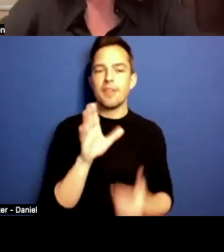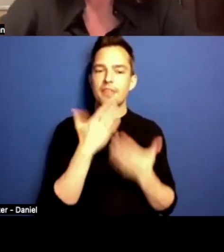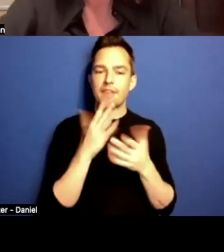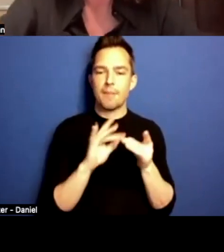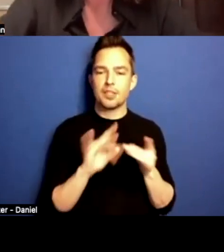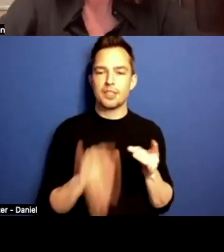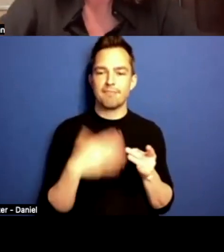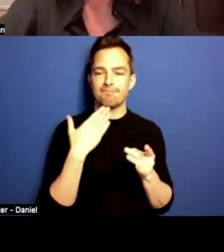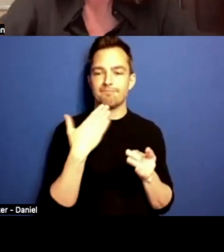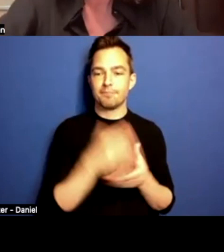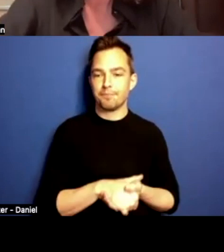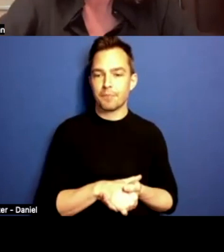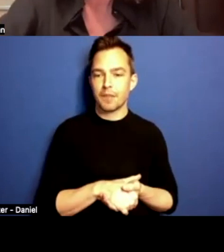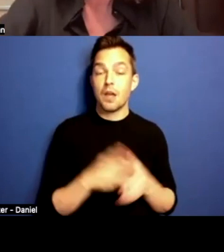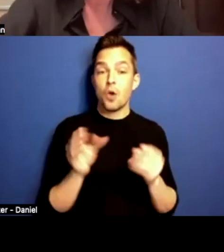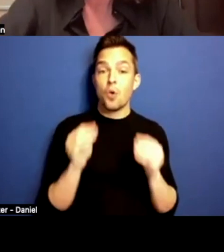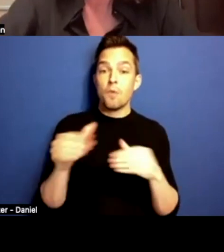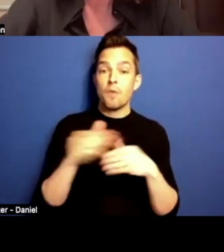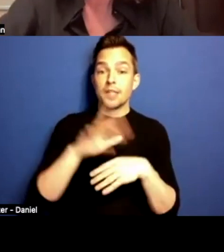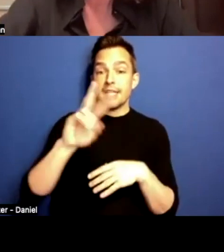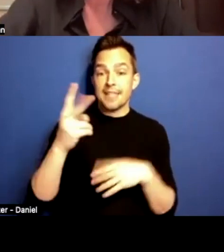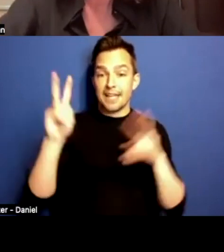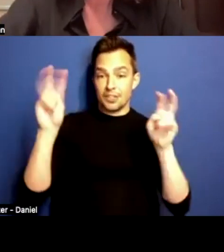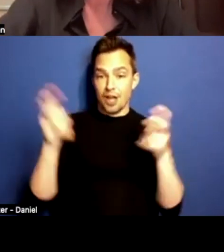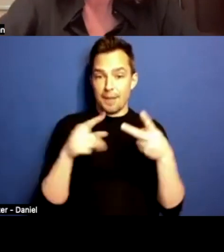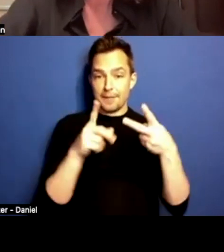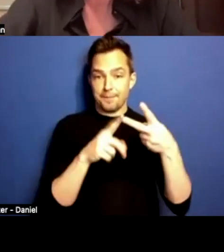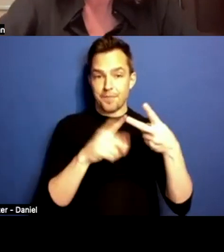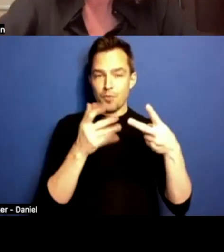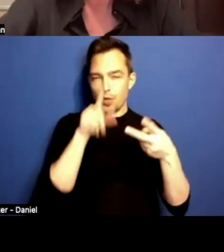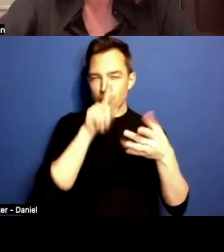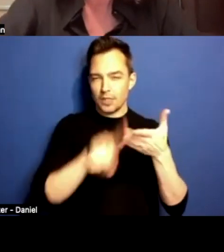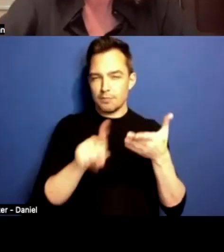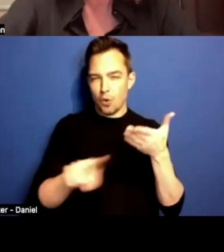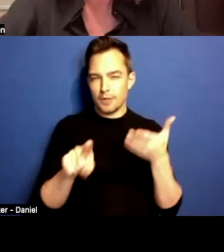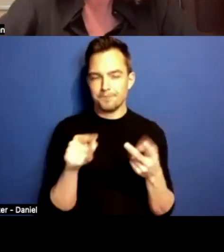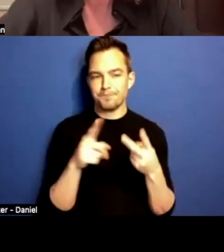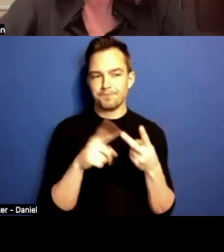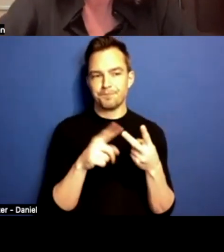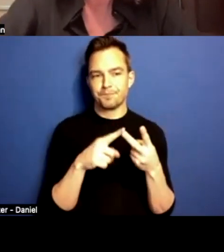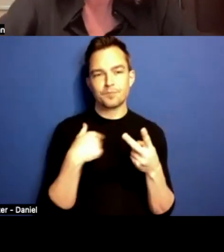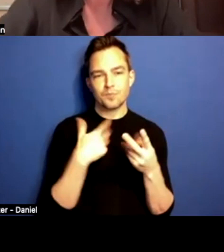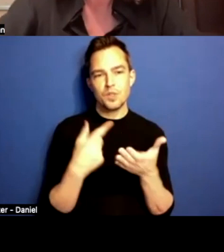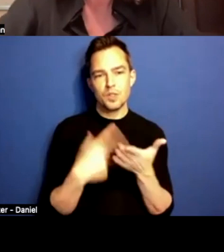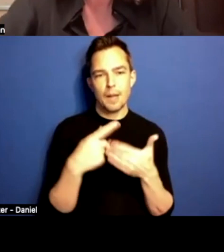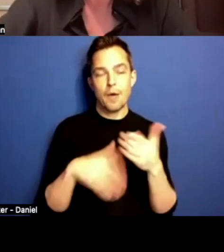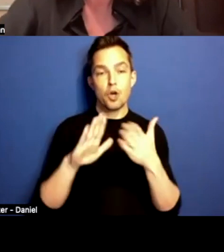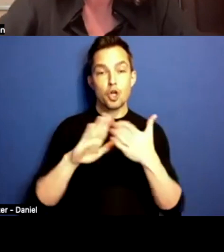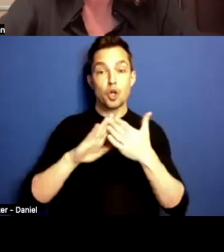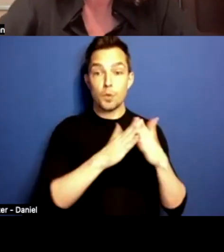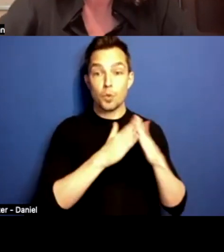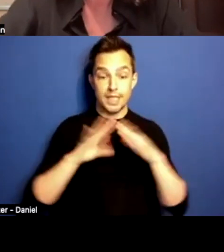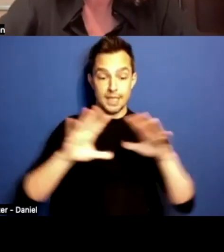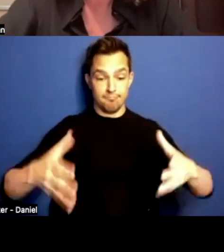Okay, so let's move on to the second topic that we wanted to explore. we wanted to talk about the community as a resource